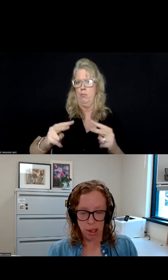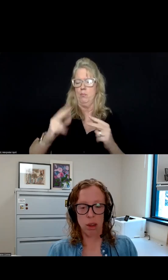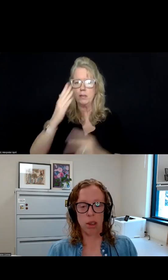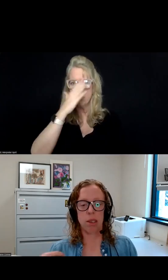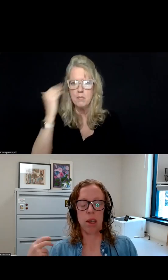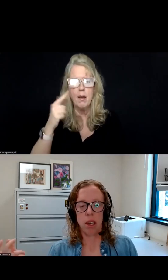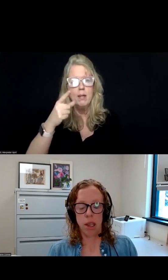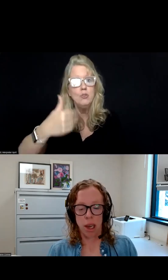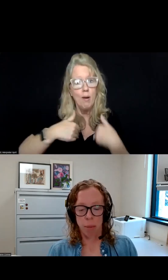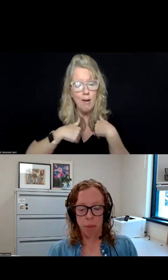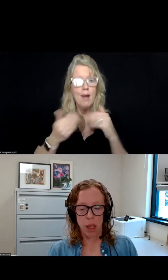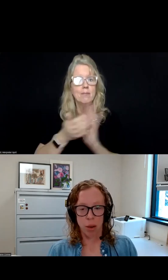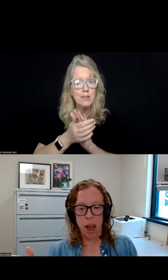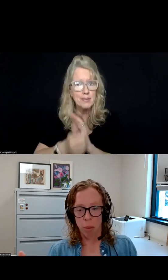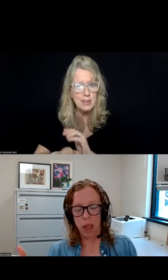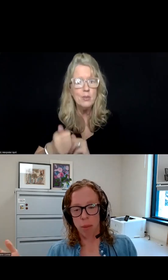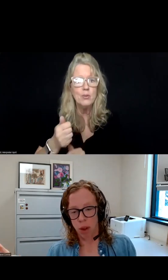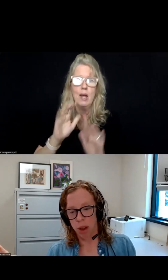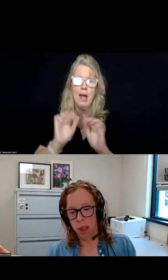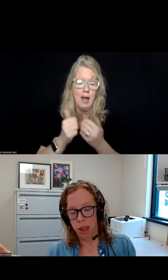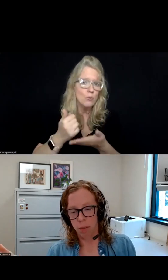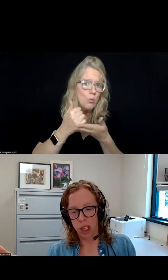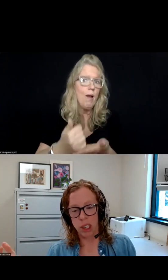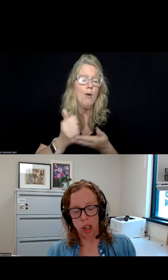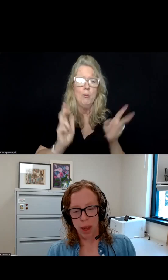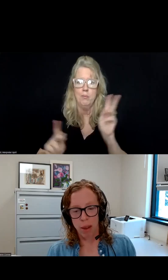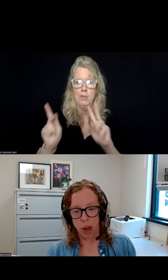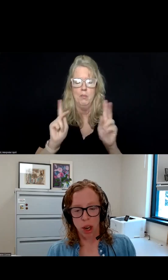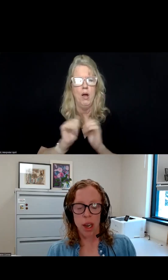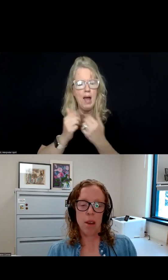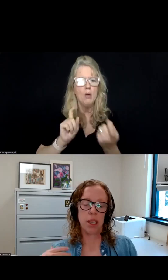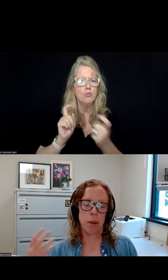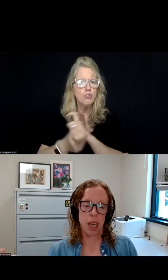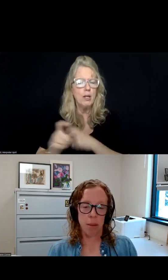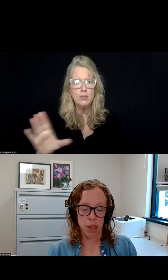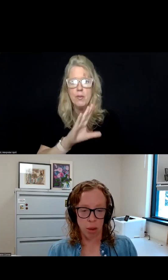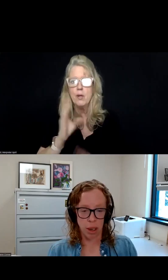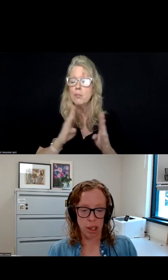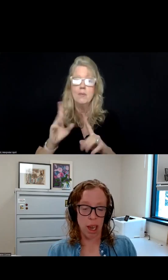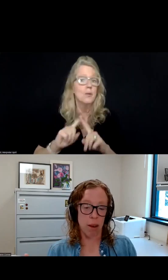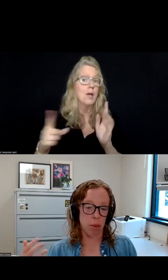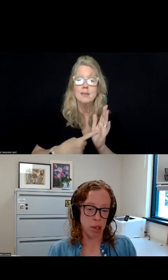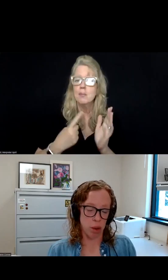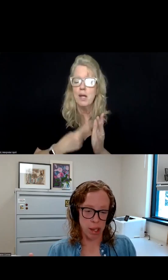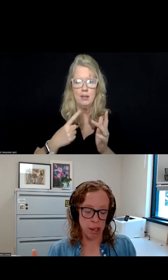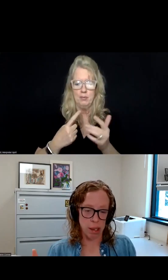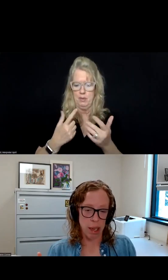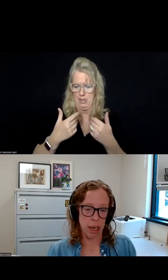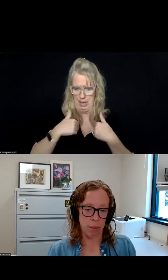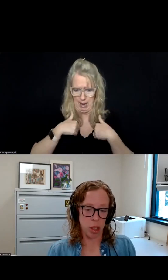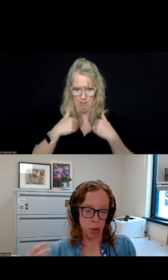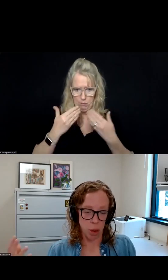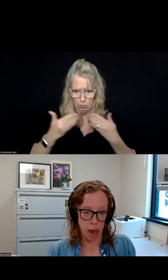the skills, to help people change their behavior, but sometimes you don't necessarily have the